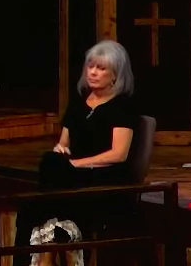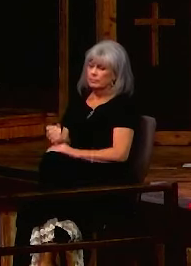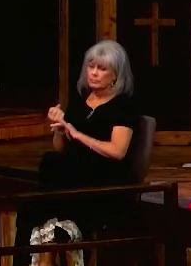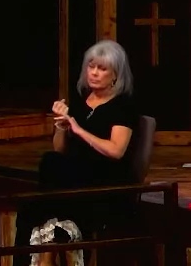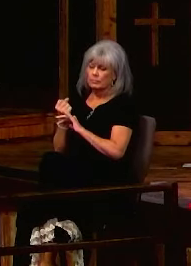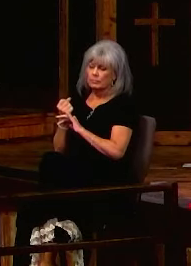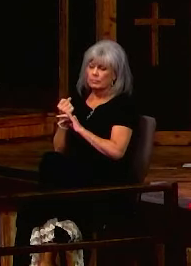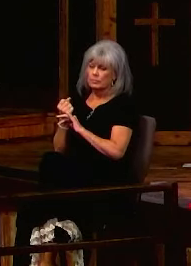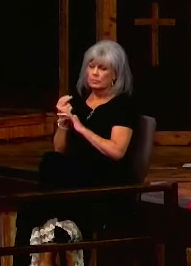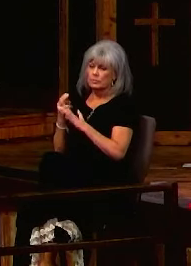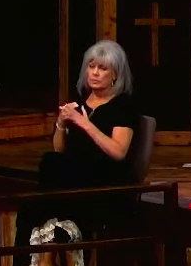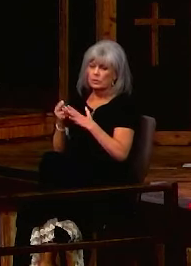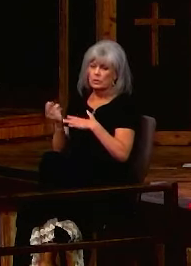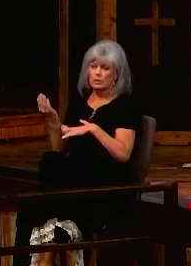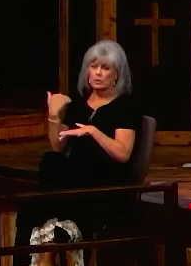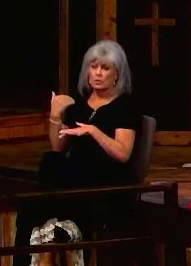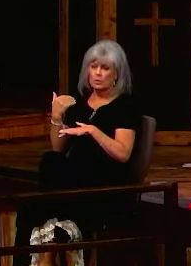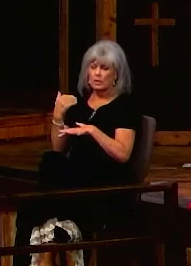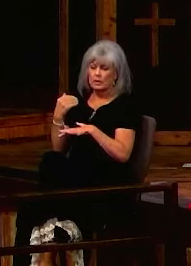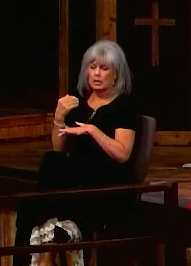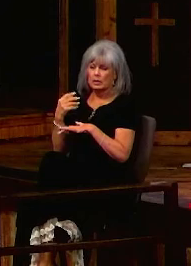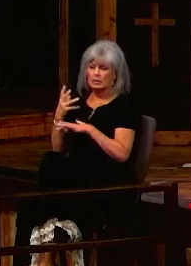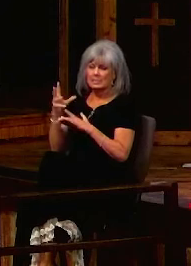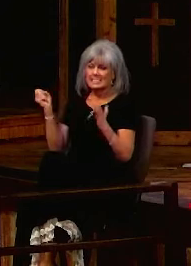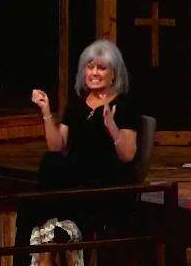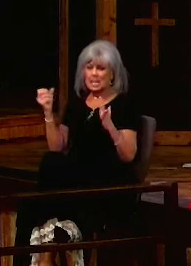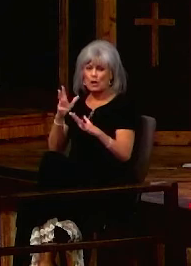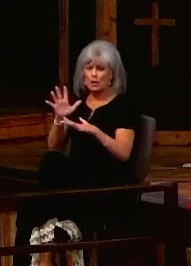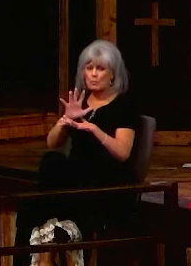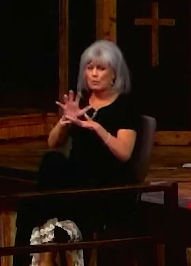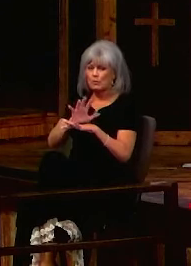Horror movies, books,